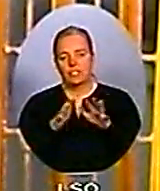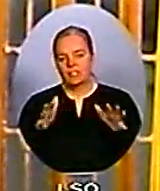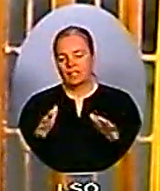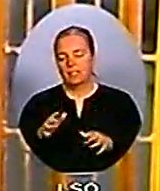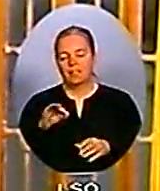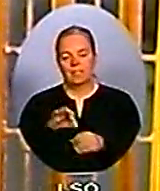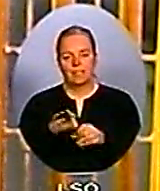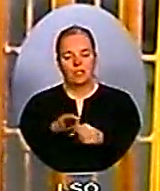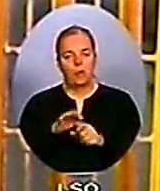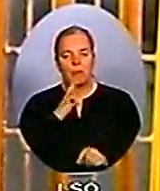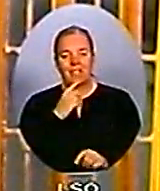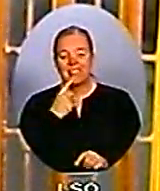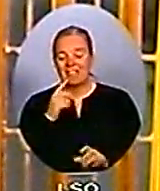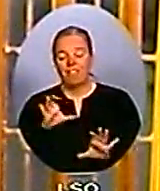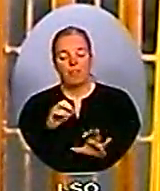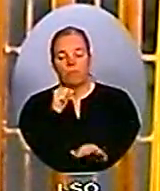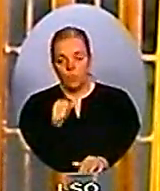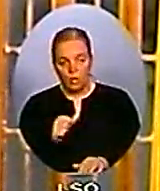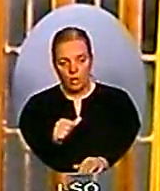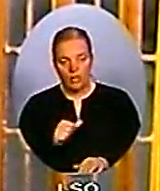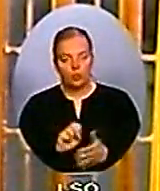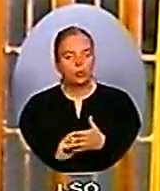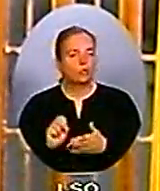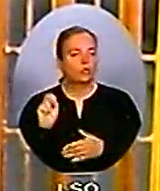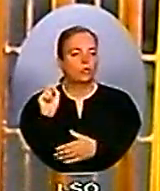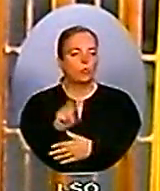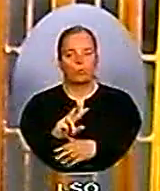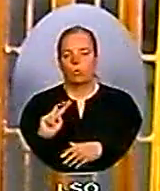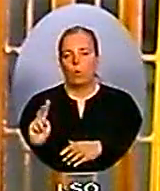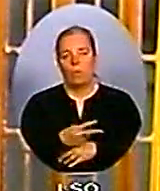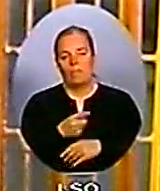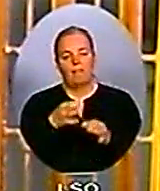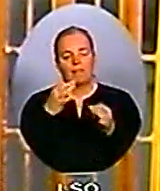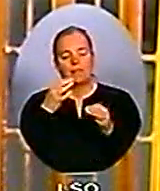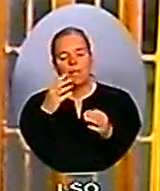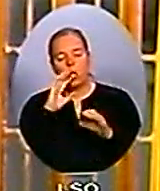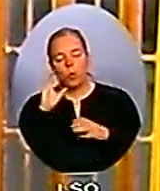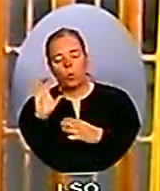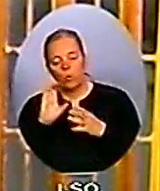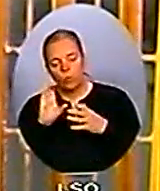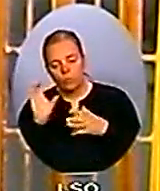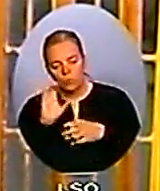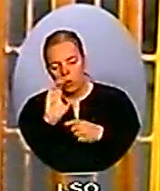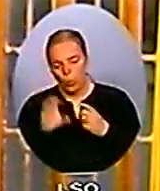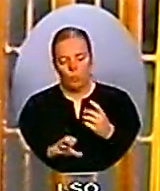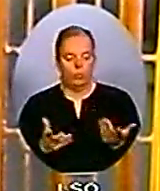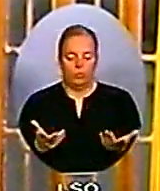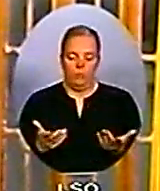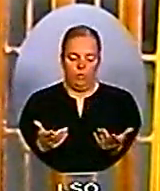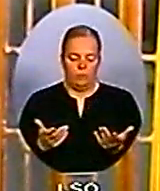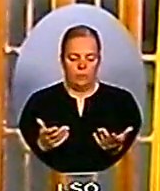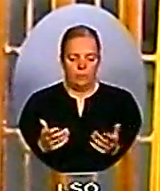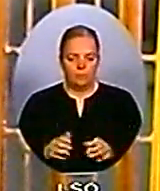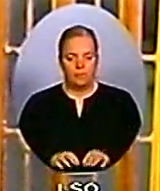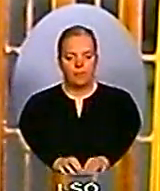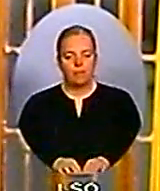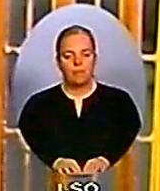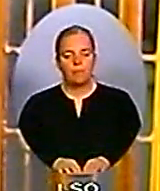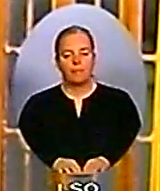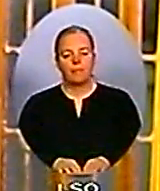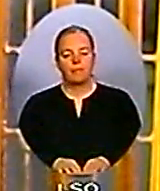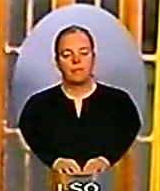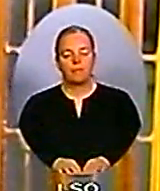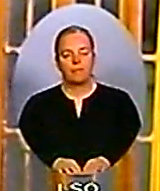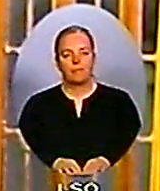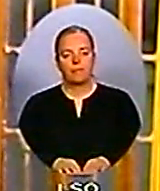Mr. Speaker. Now, let's be clear. We've indicated from the get-go and from the outset, Mr. Speaker, that we were fully participating and supporting